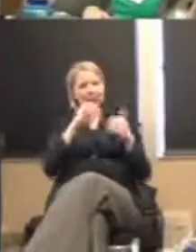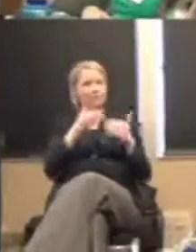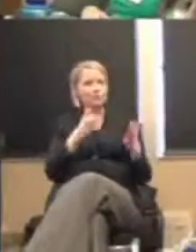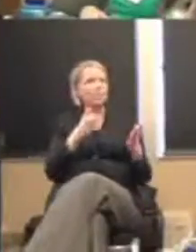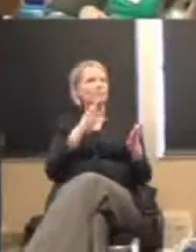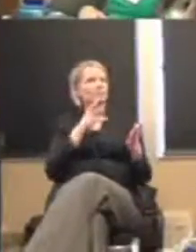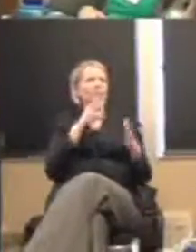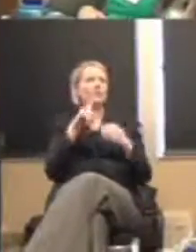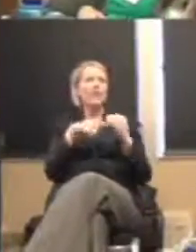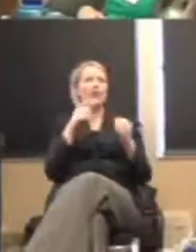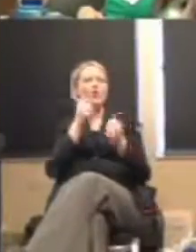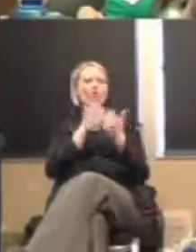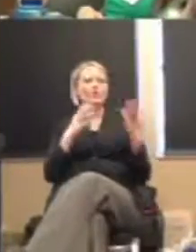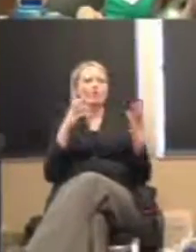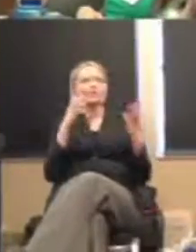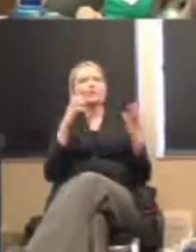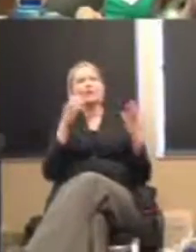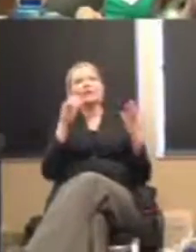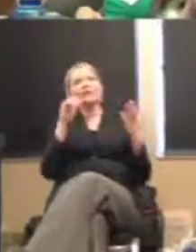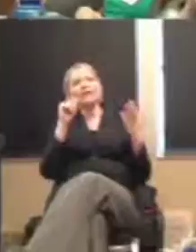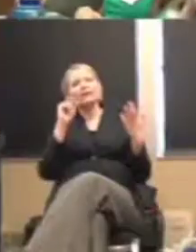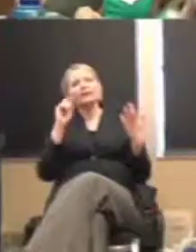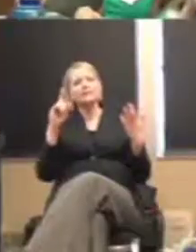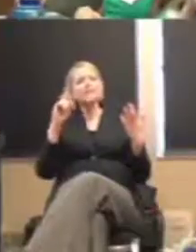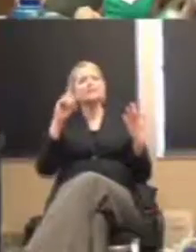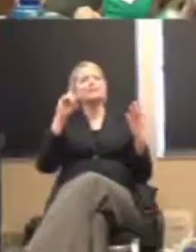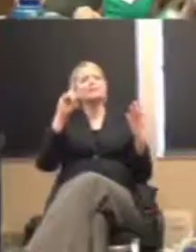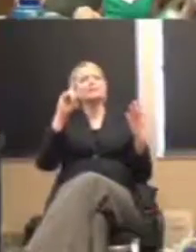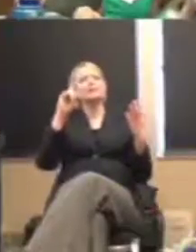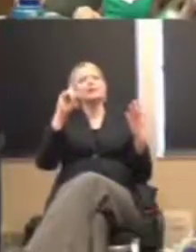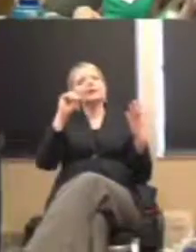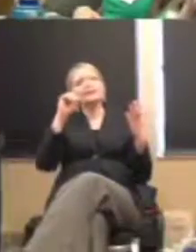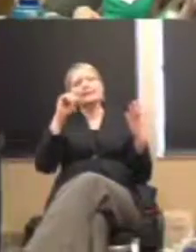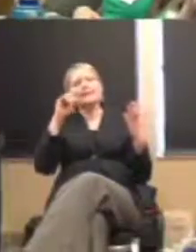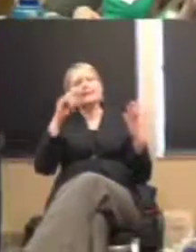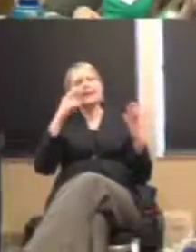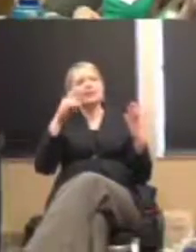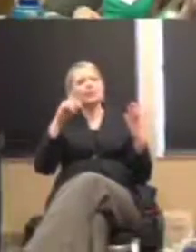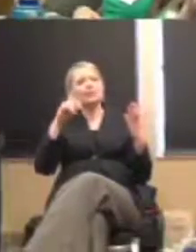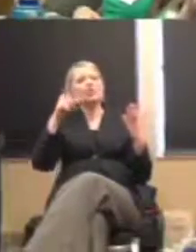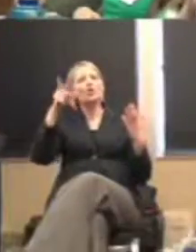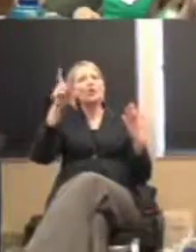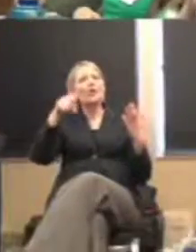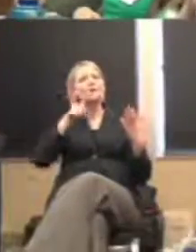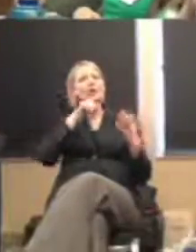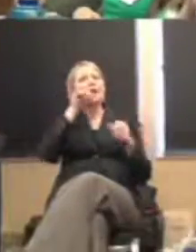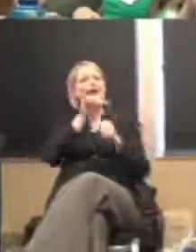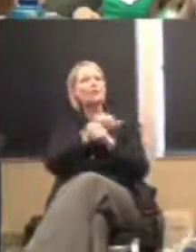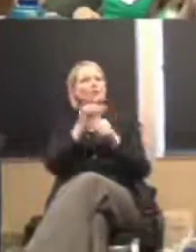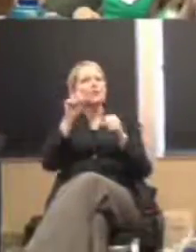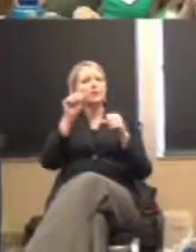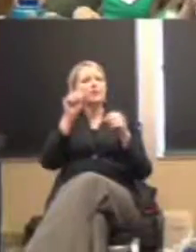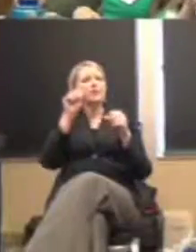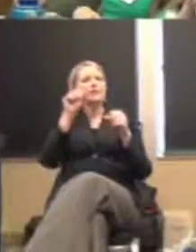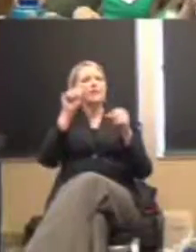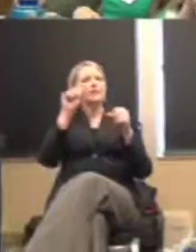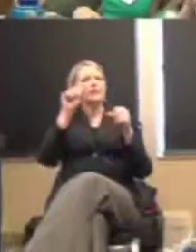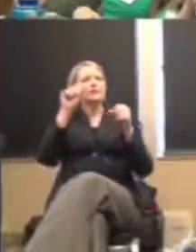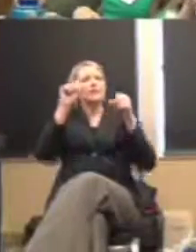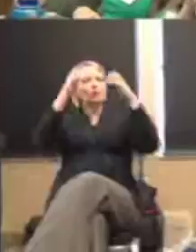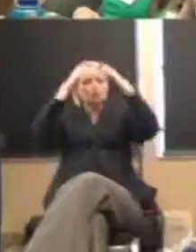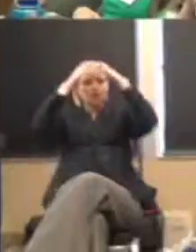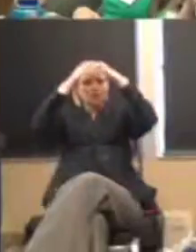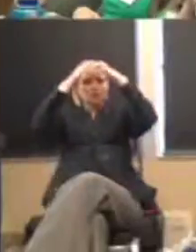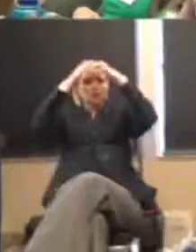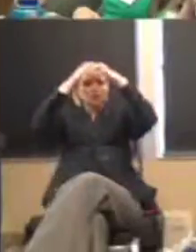autism, whatever, when you're in a classroom, it's completely different from when you go to play, where you actually have to shut down. That's what play does. It shuts down that part of the